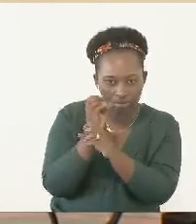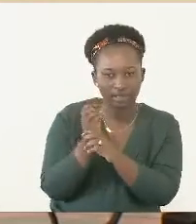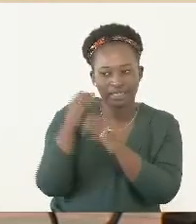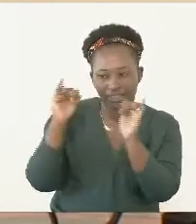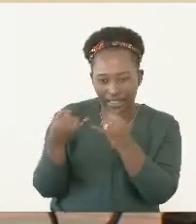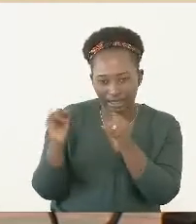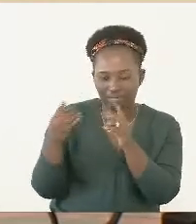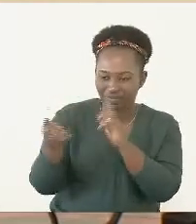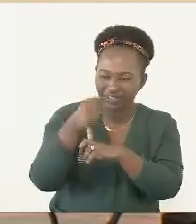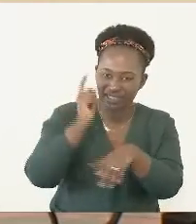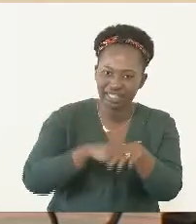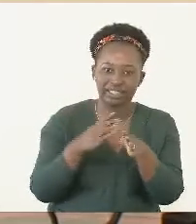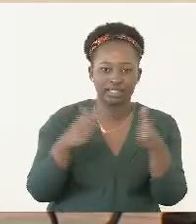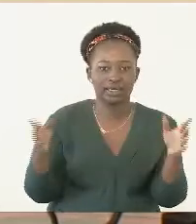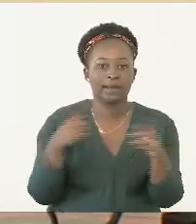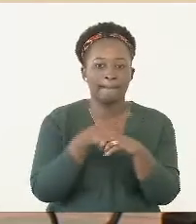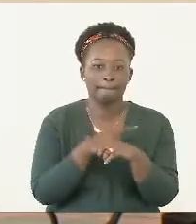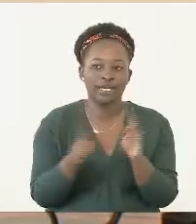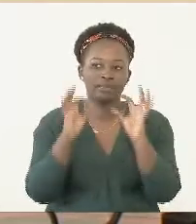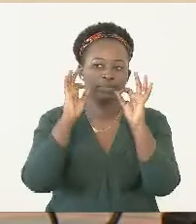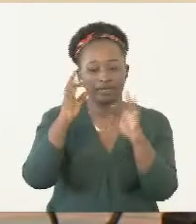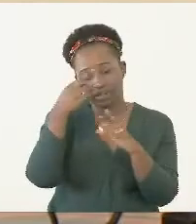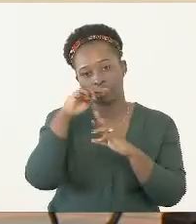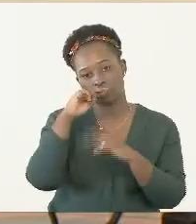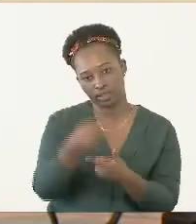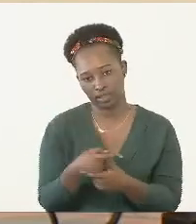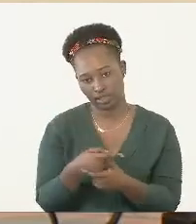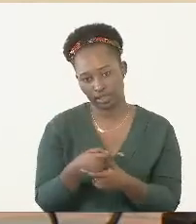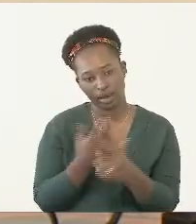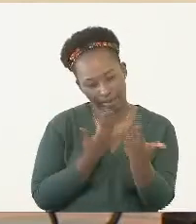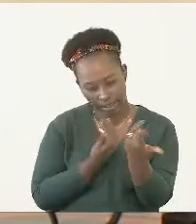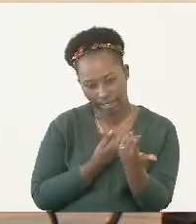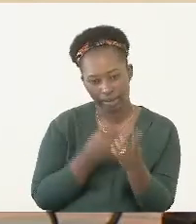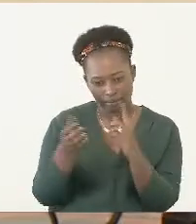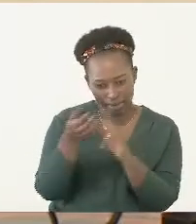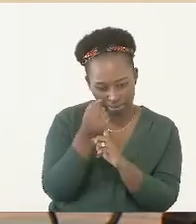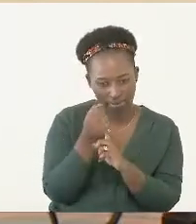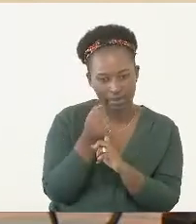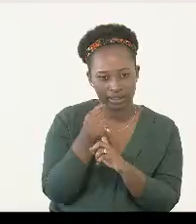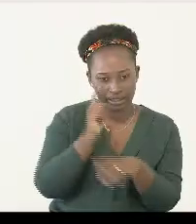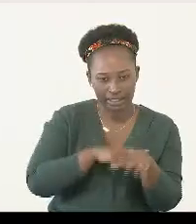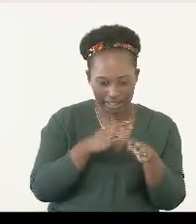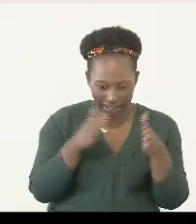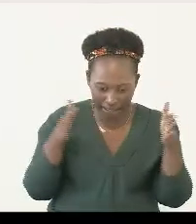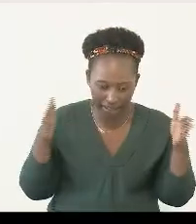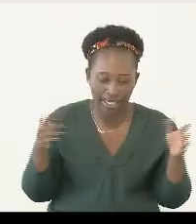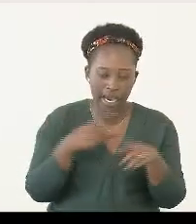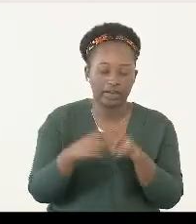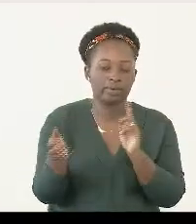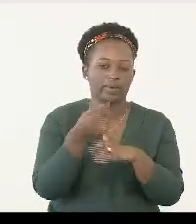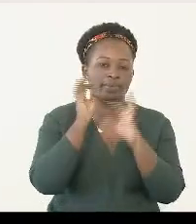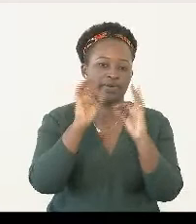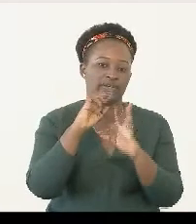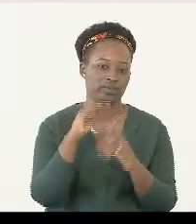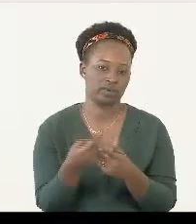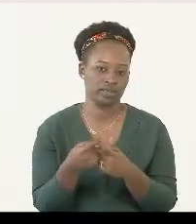takes time, but perfect results, less errors. So here we go, transferred